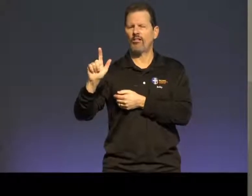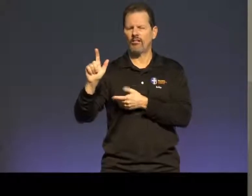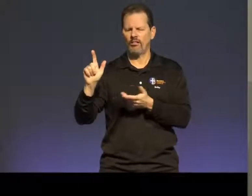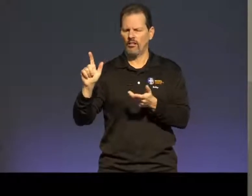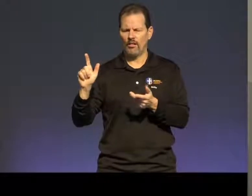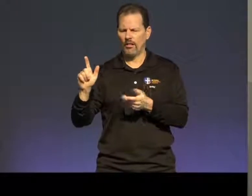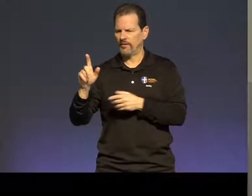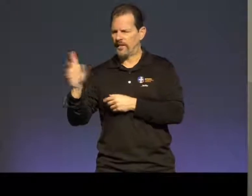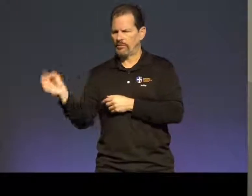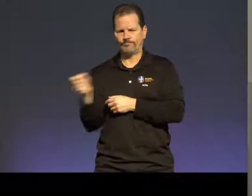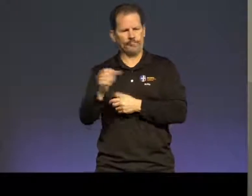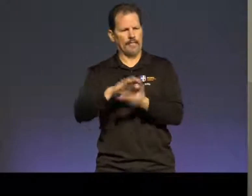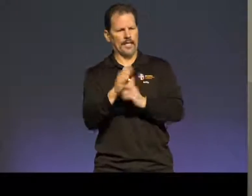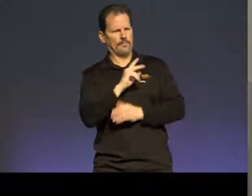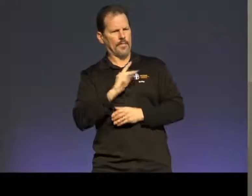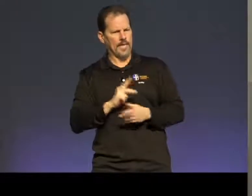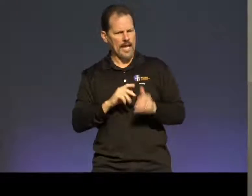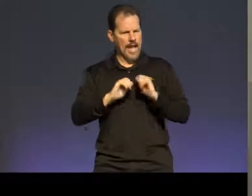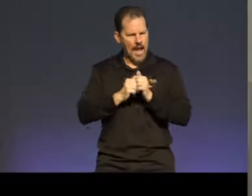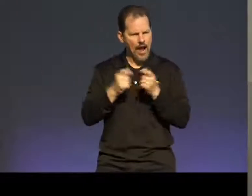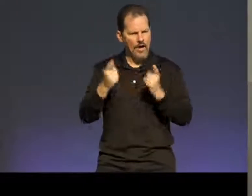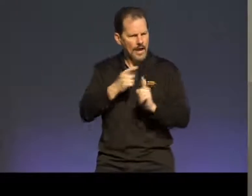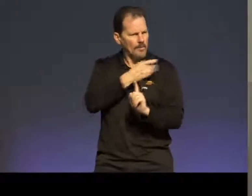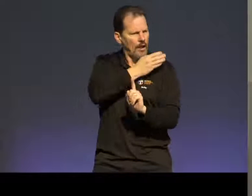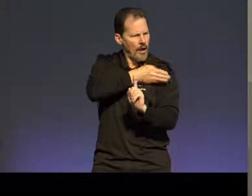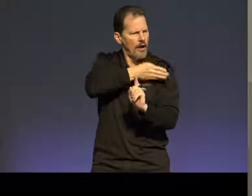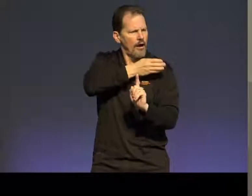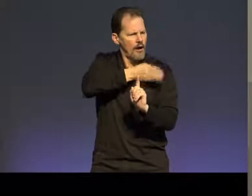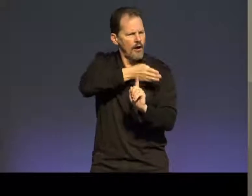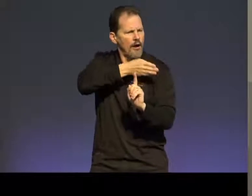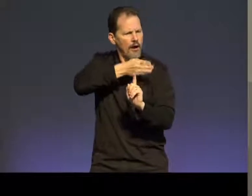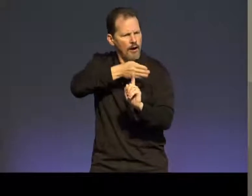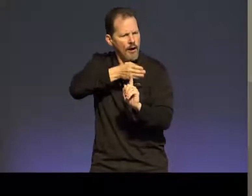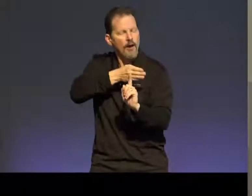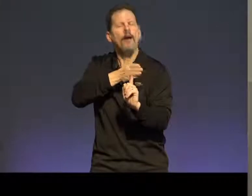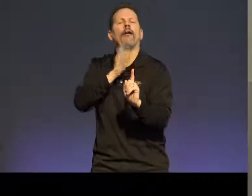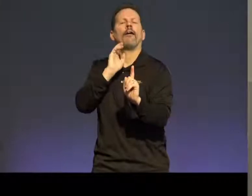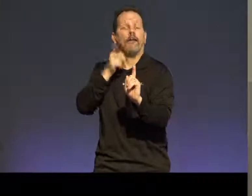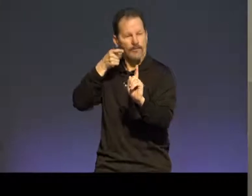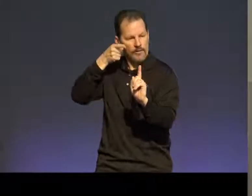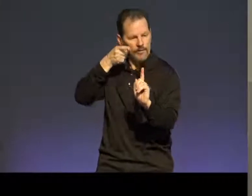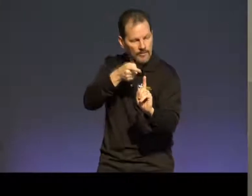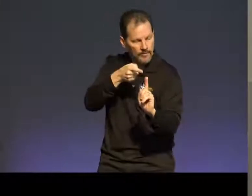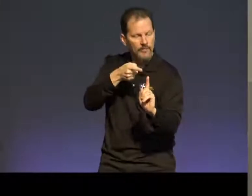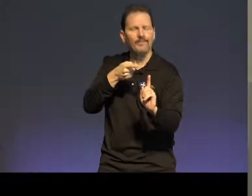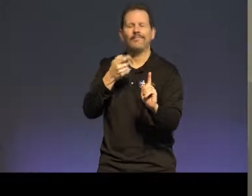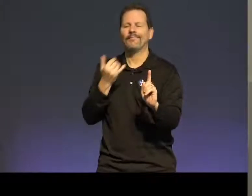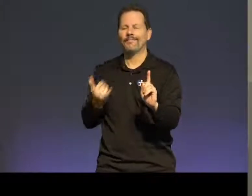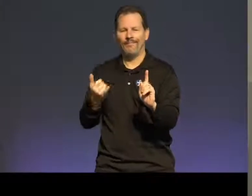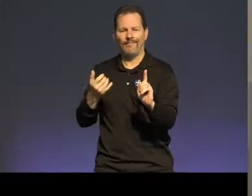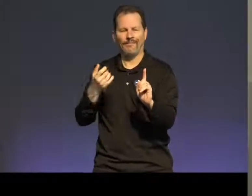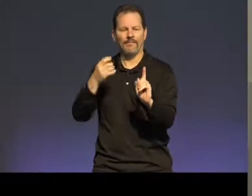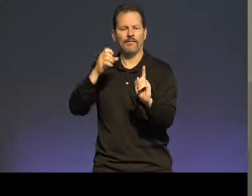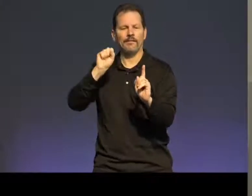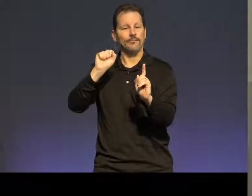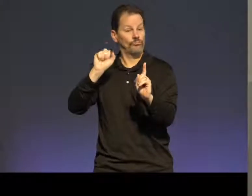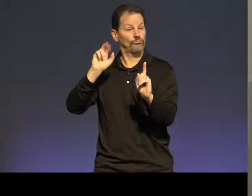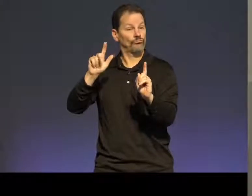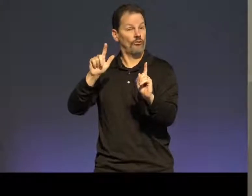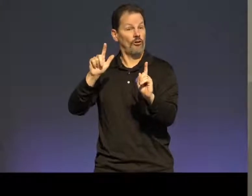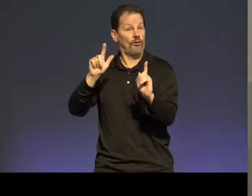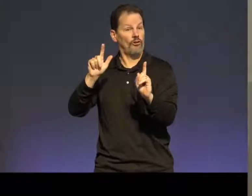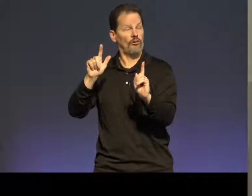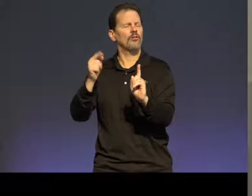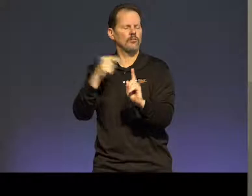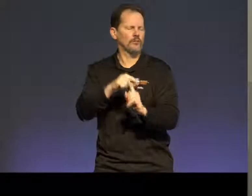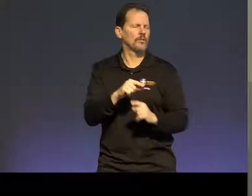the process that that carried out and all that went into it. And then we come to a point where Saul now, we picked up in the beginning of verse of